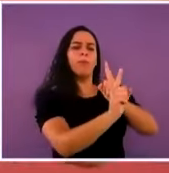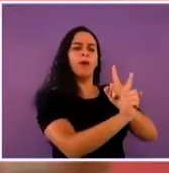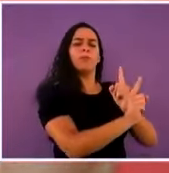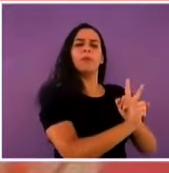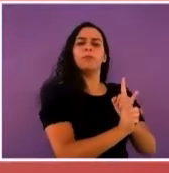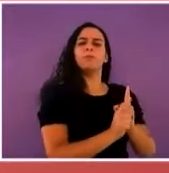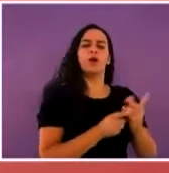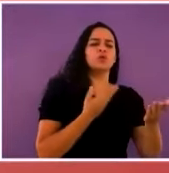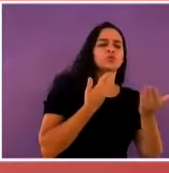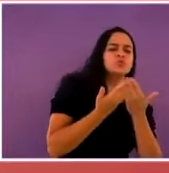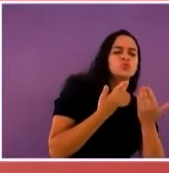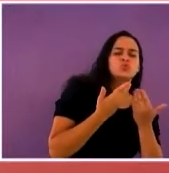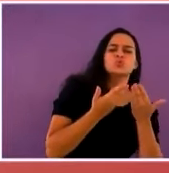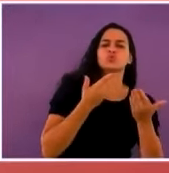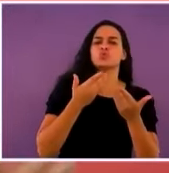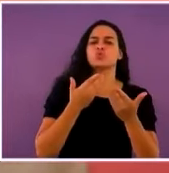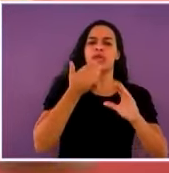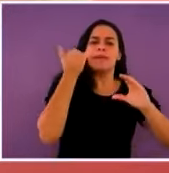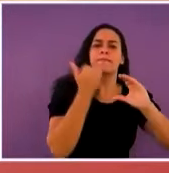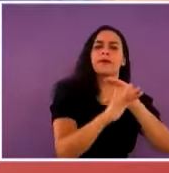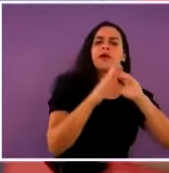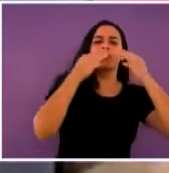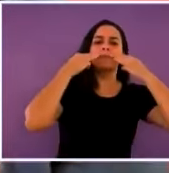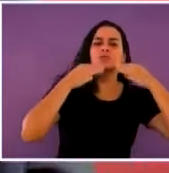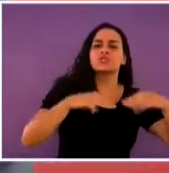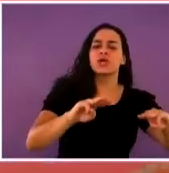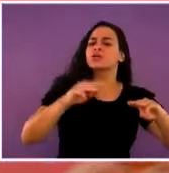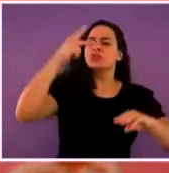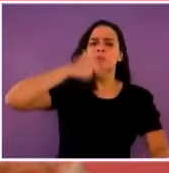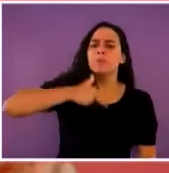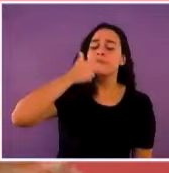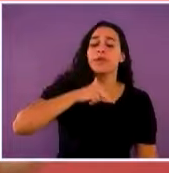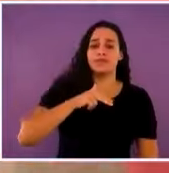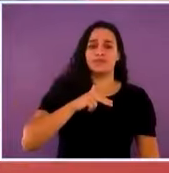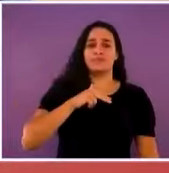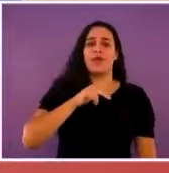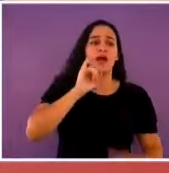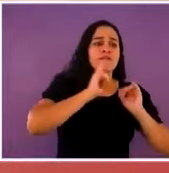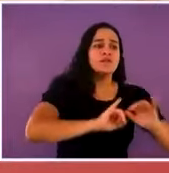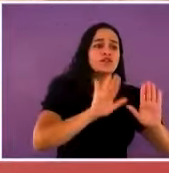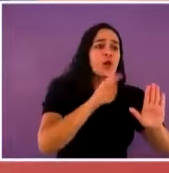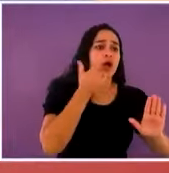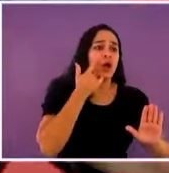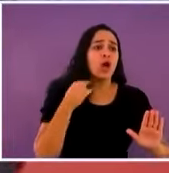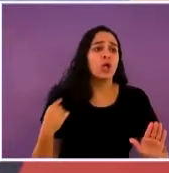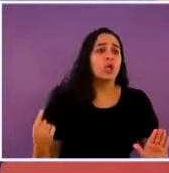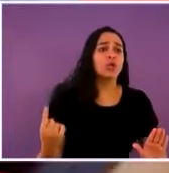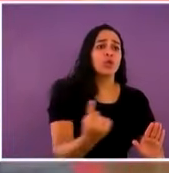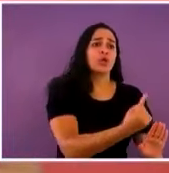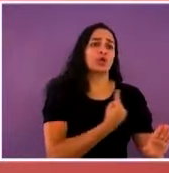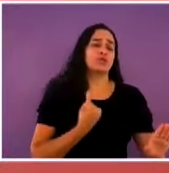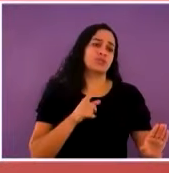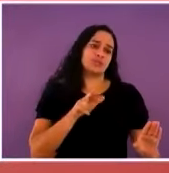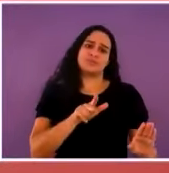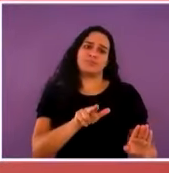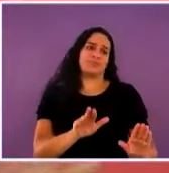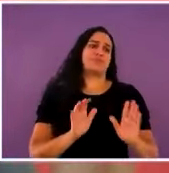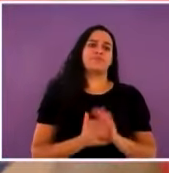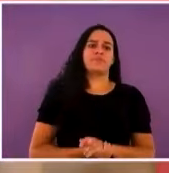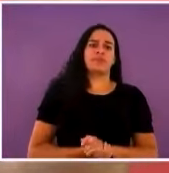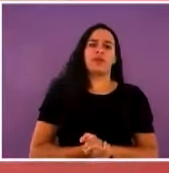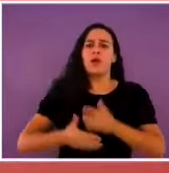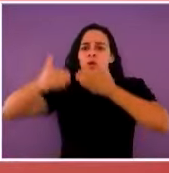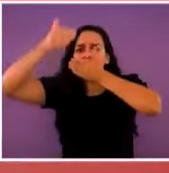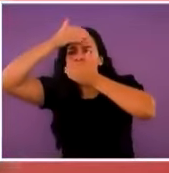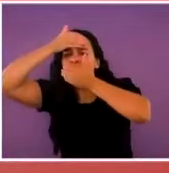same message. Enviando a mesma mensagem. We're all brothers. Todos nós somos irmãos. You Muslims, we are brothers. Vocês muçulmanos,